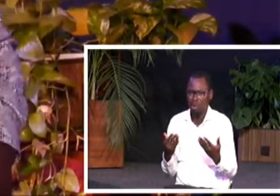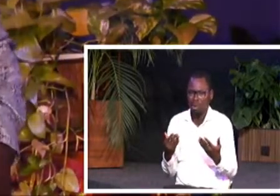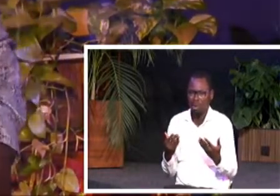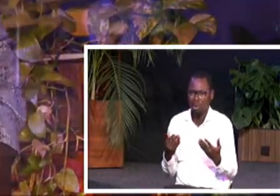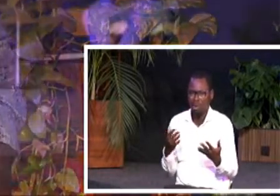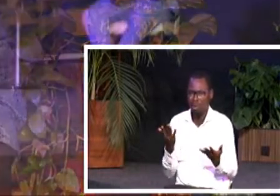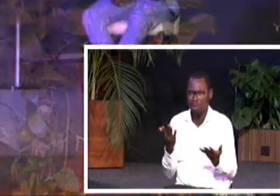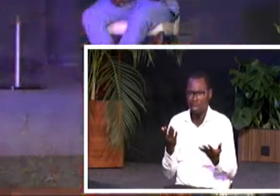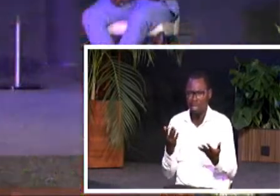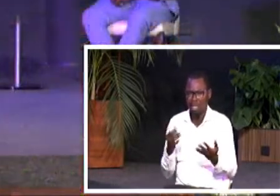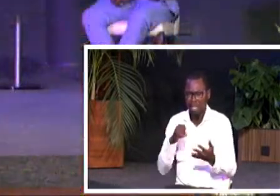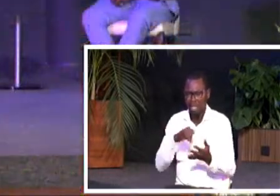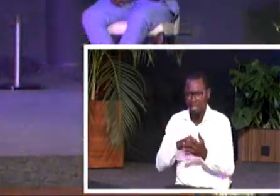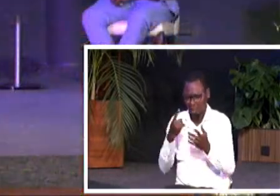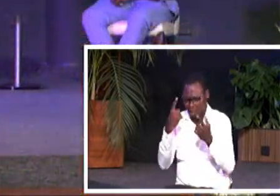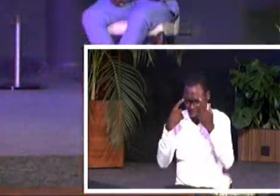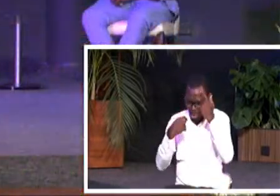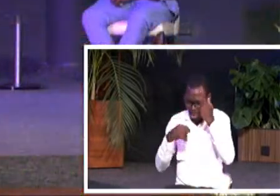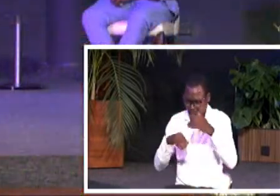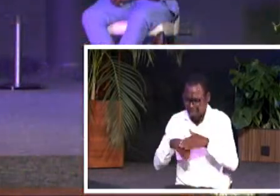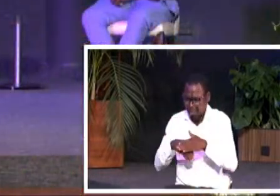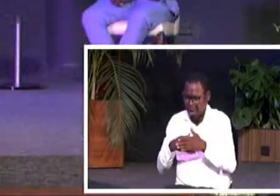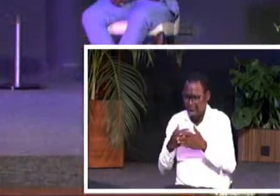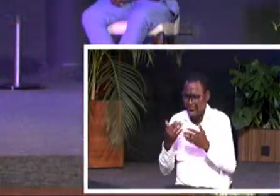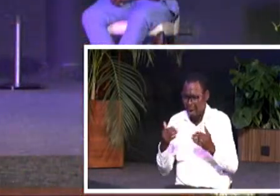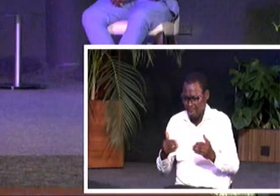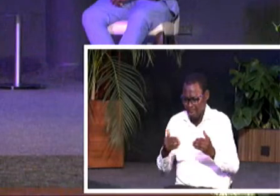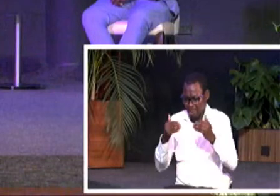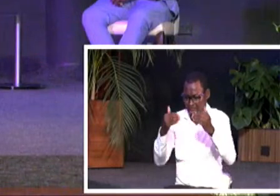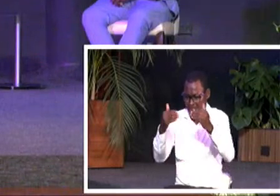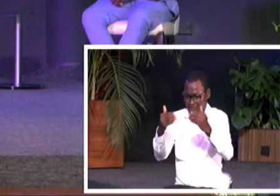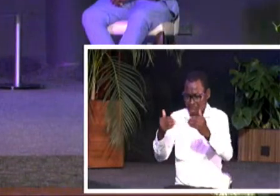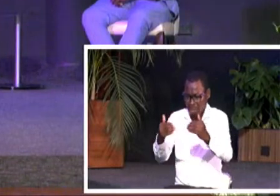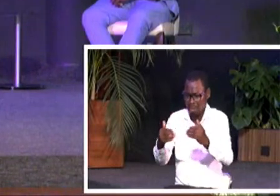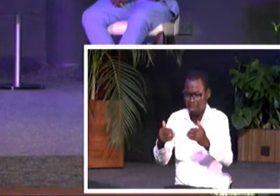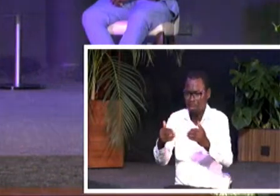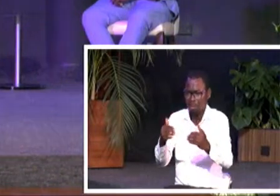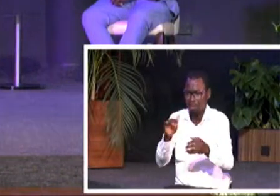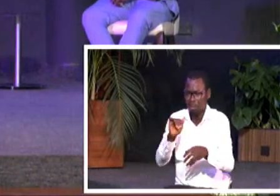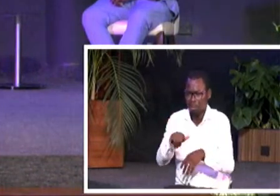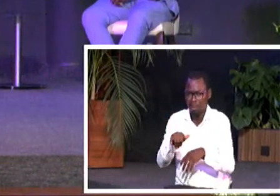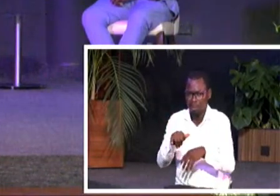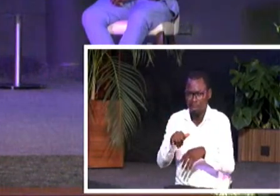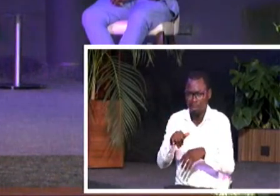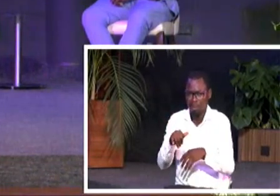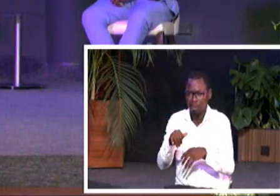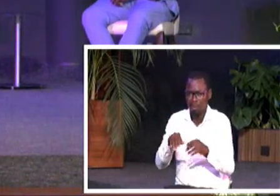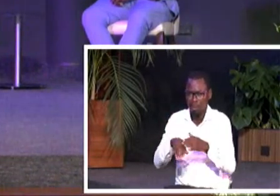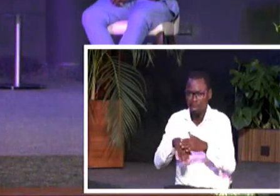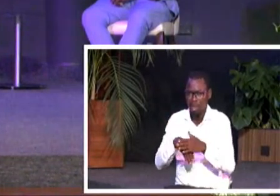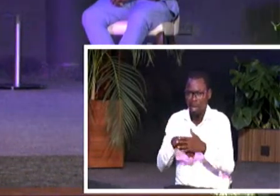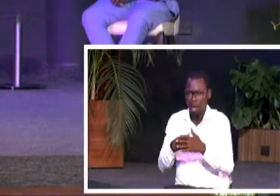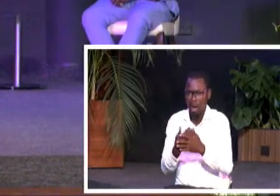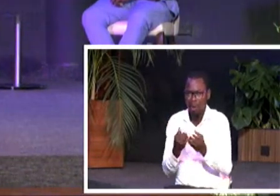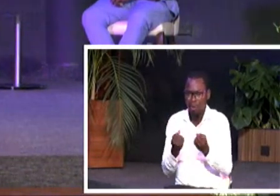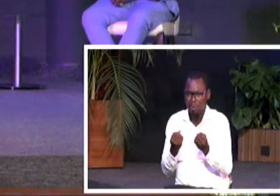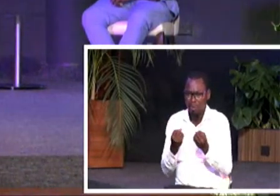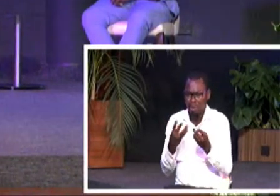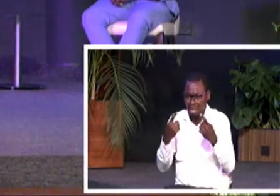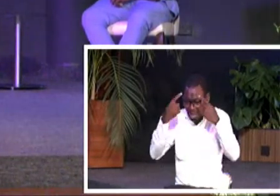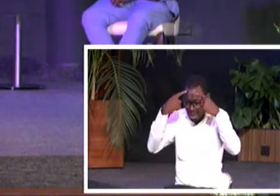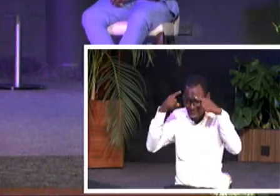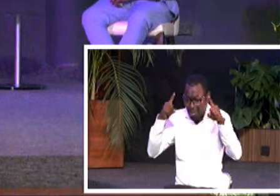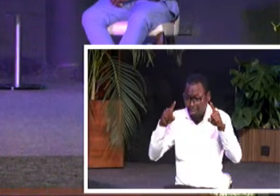It's because of how we've projected it. Okay. How many success stories do we